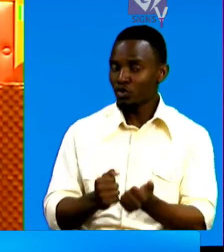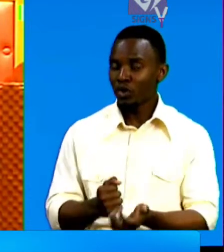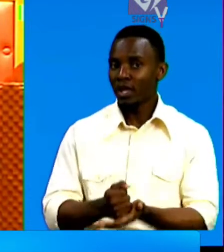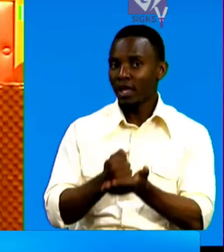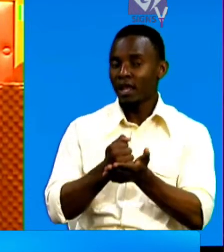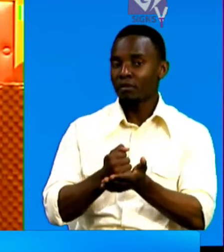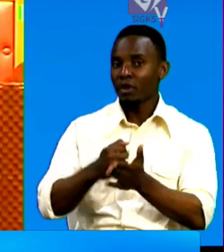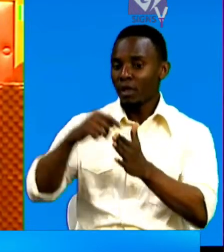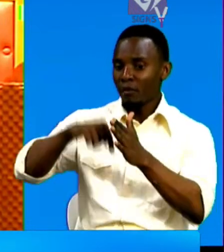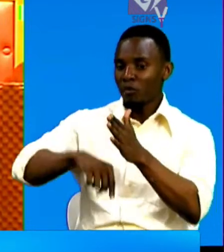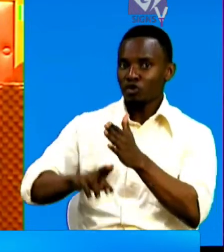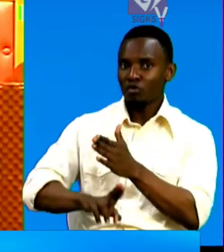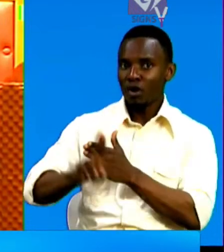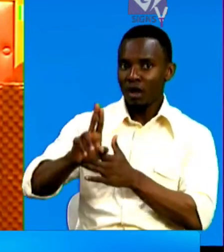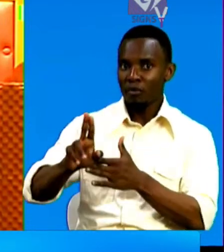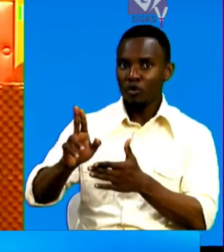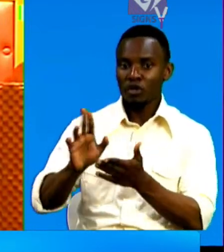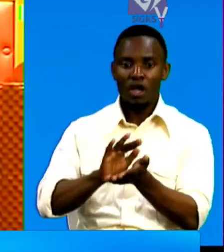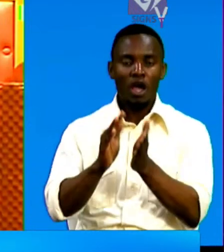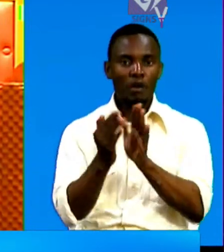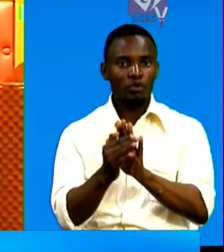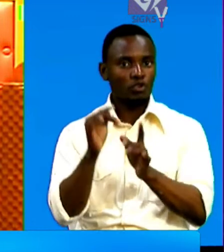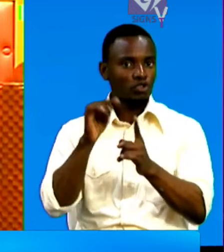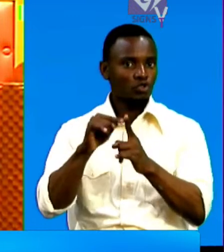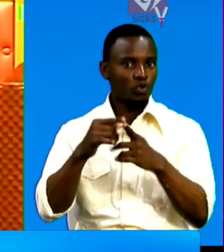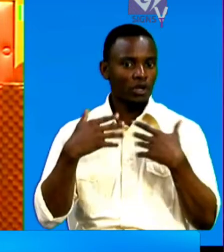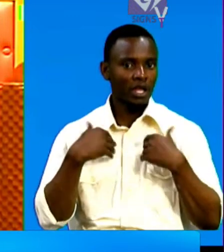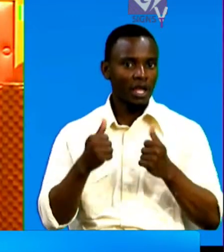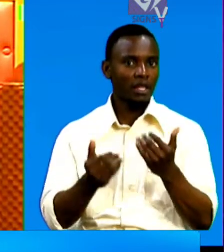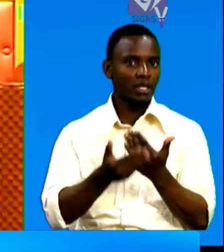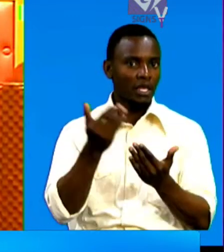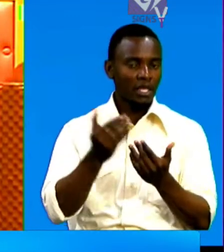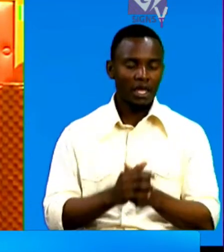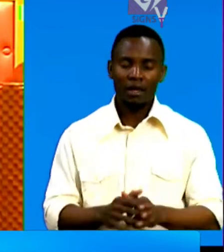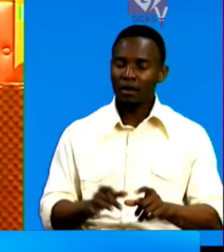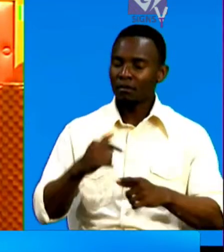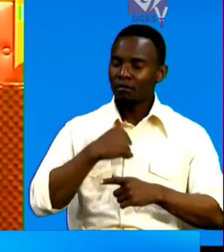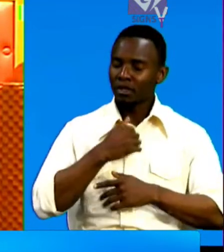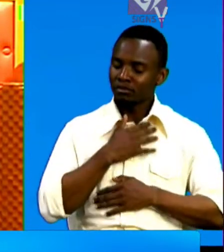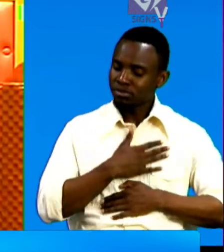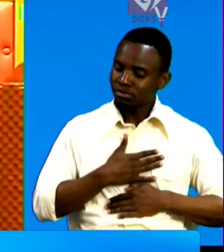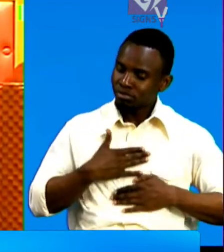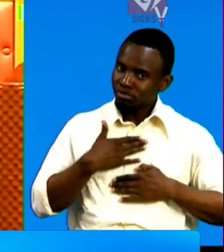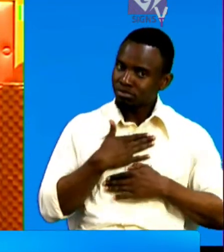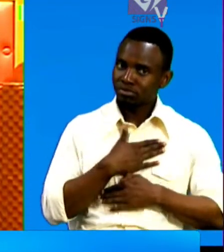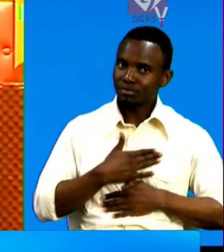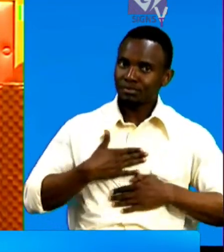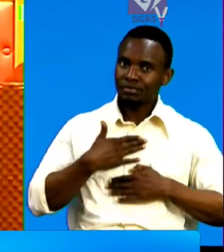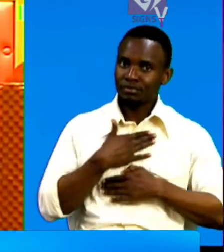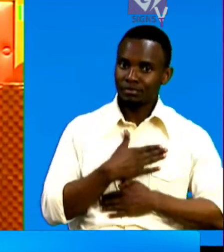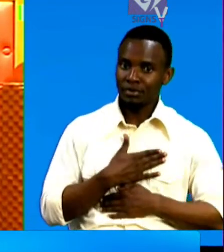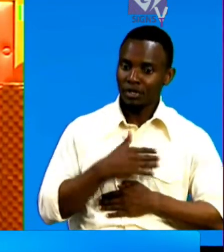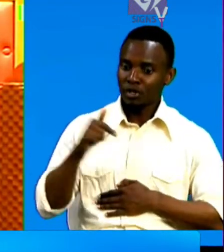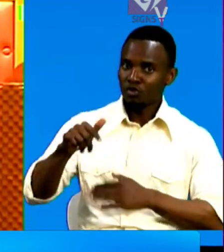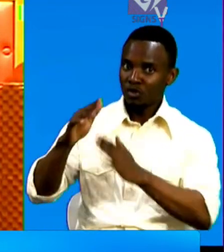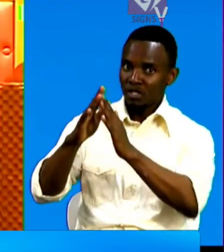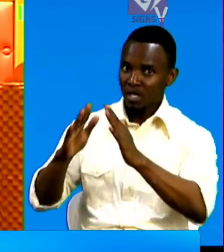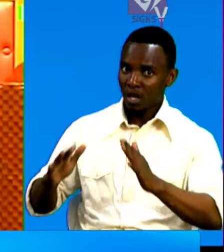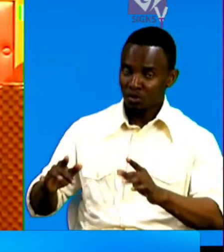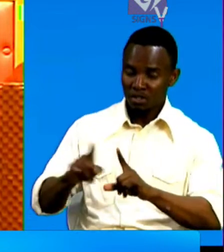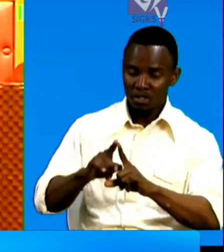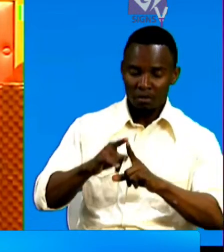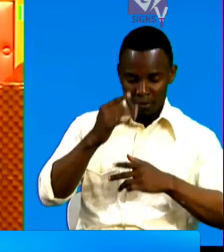approach to healthcare. I am tremendously grateful to this House and honorable